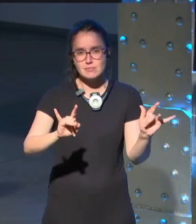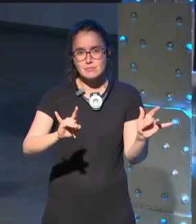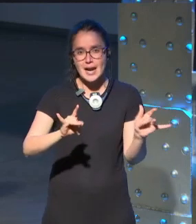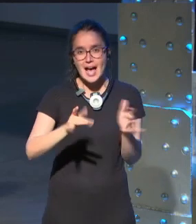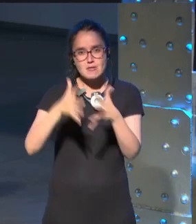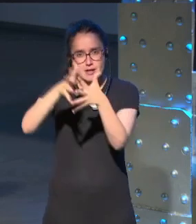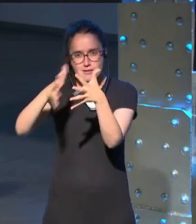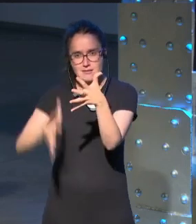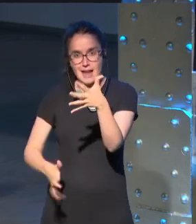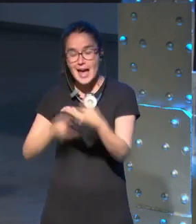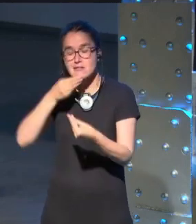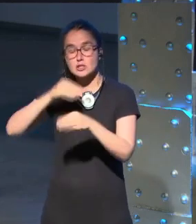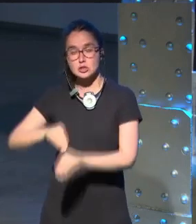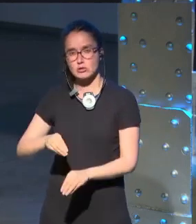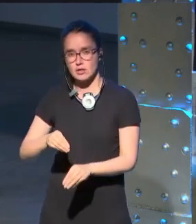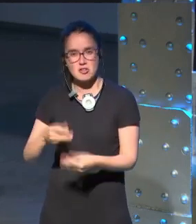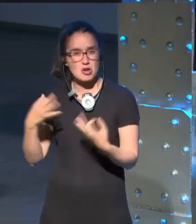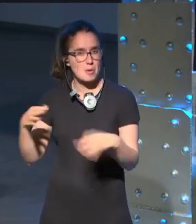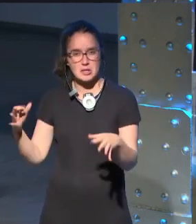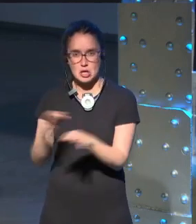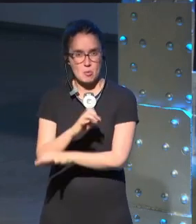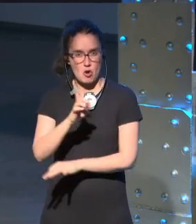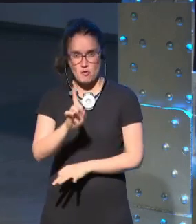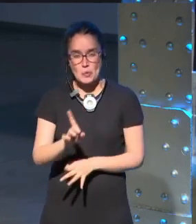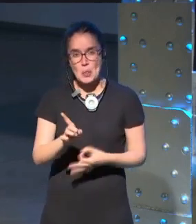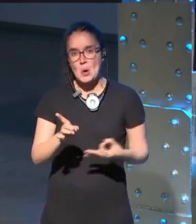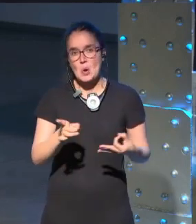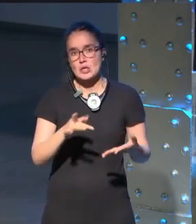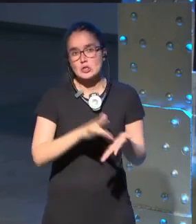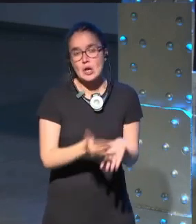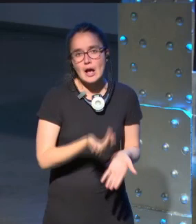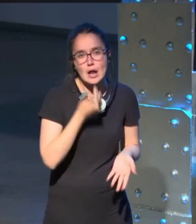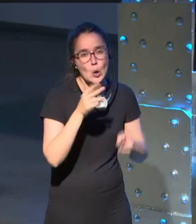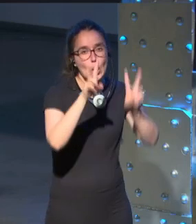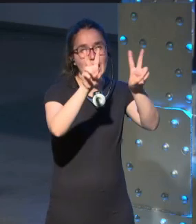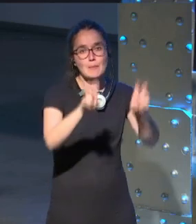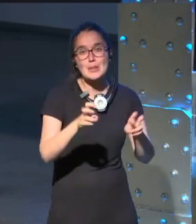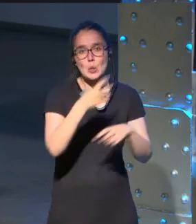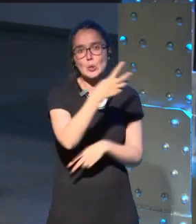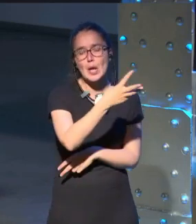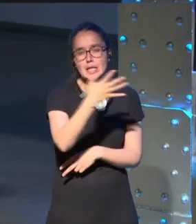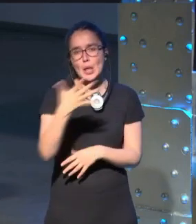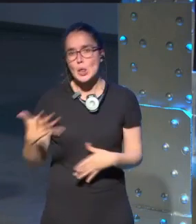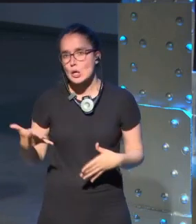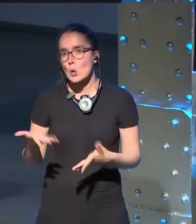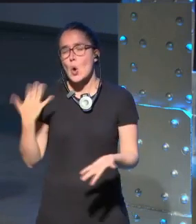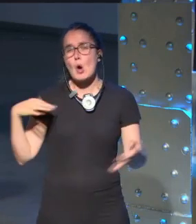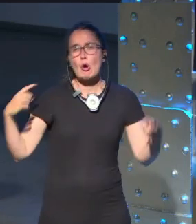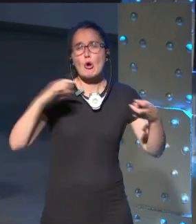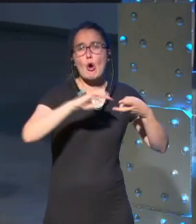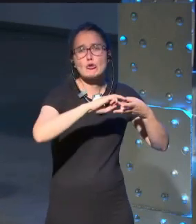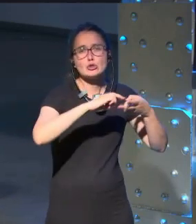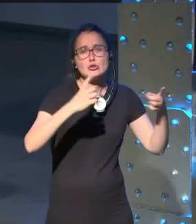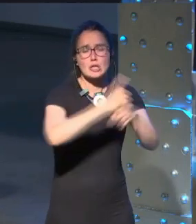in chapter 35 that's totally impossible based on what happened in chapter 23. That helps, but